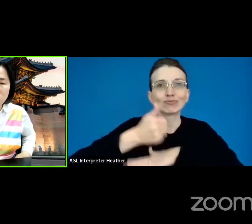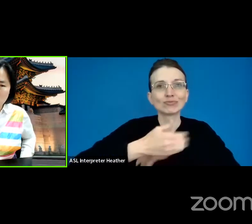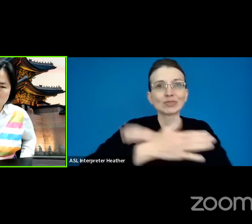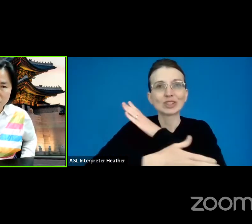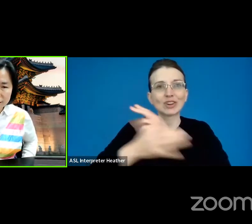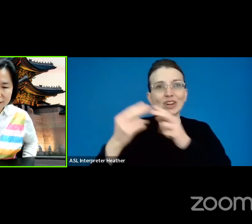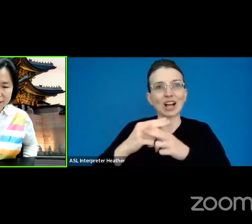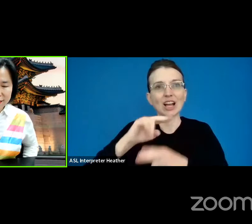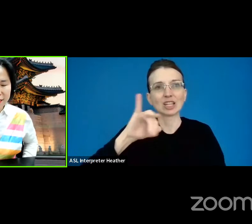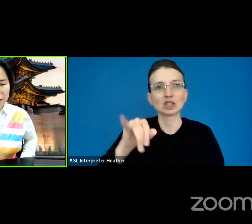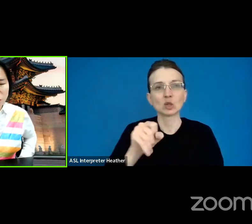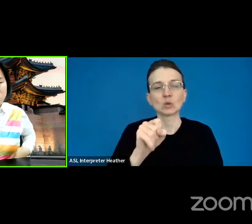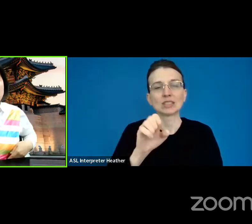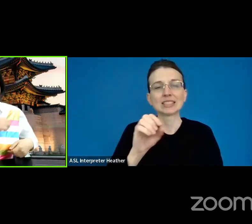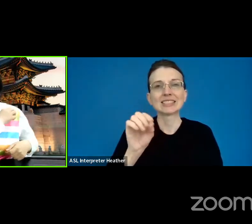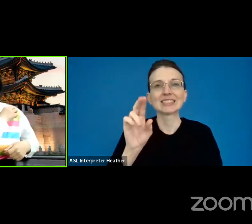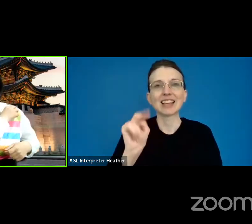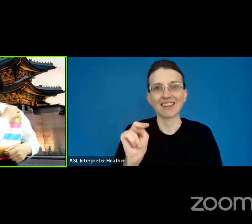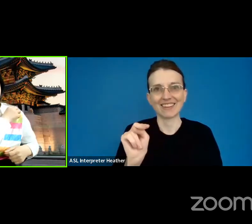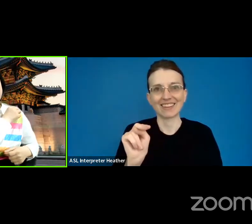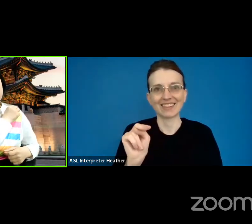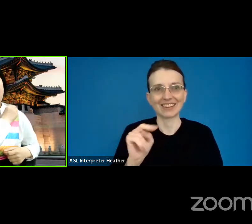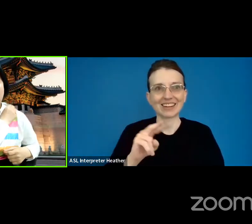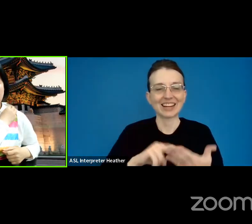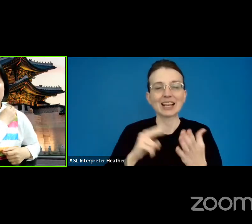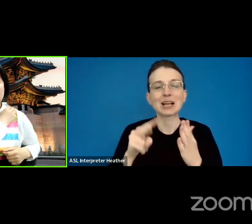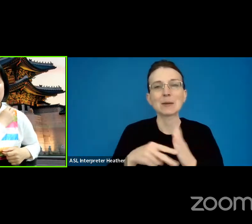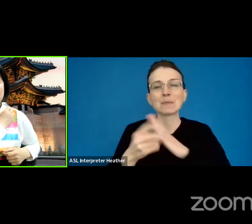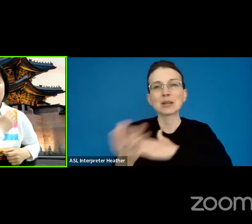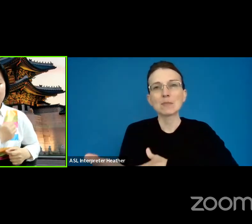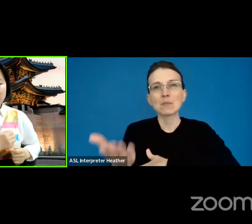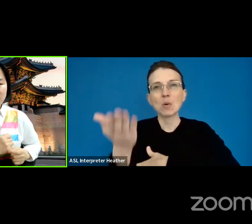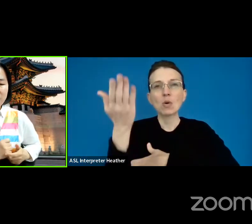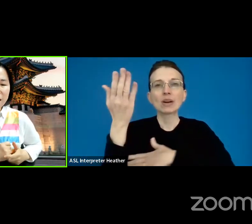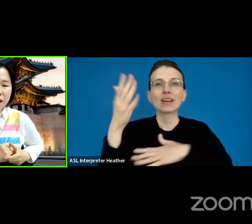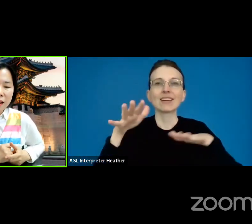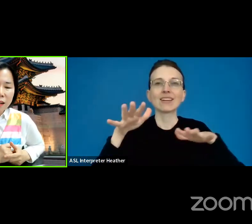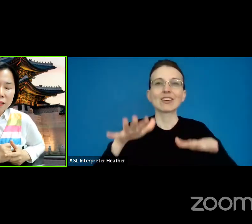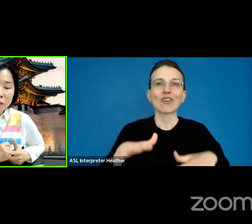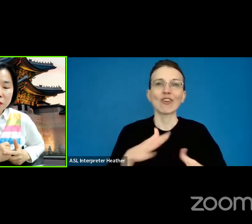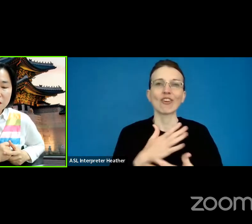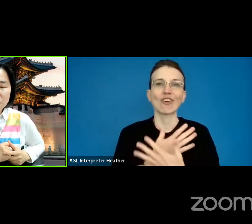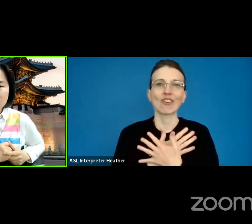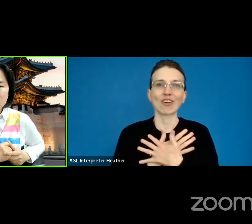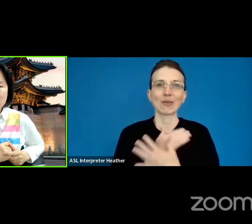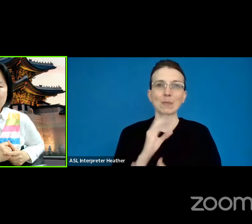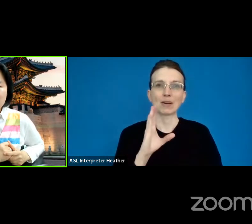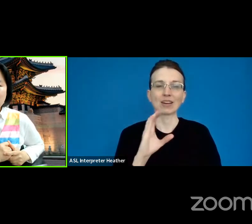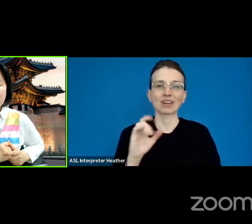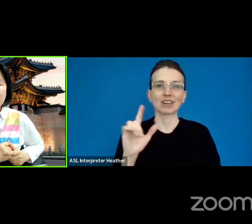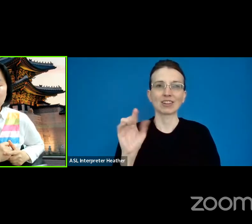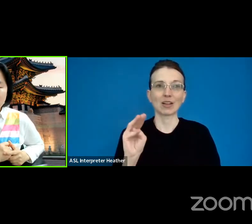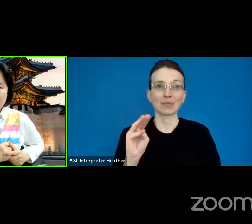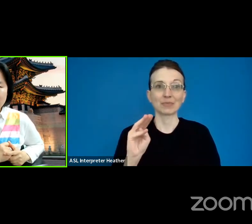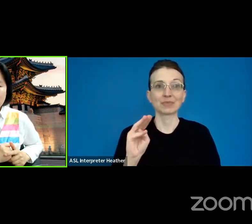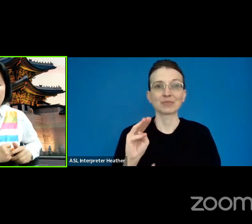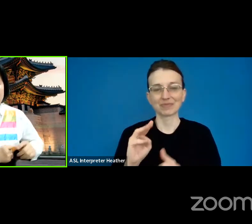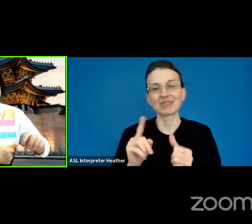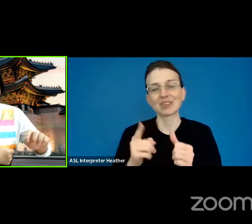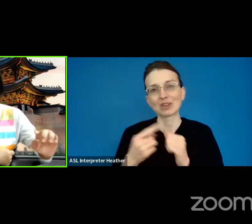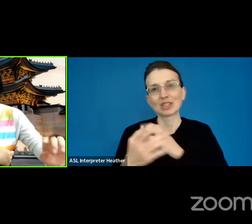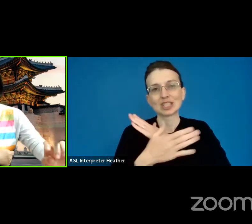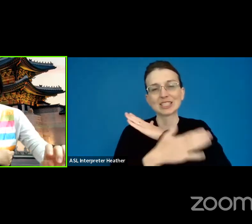called Joseon, which means morning calm, the first country on the